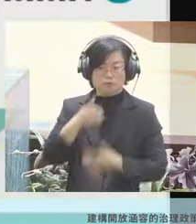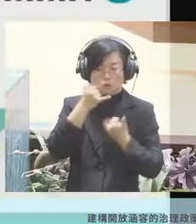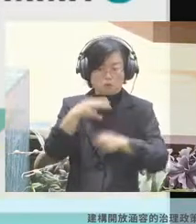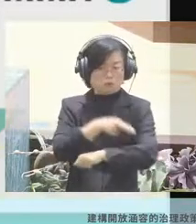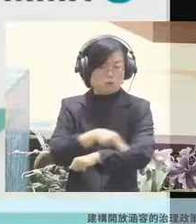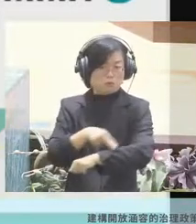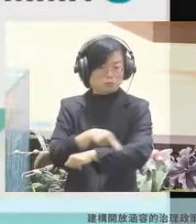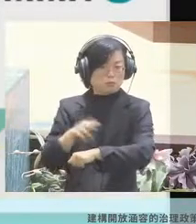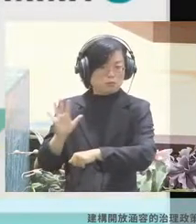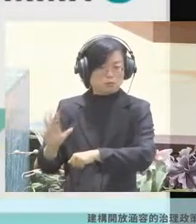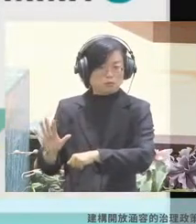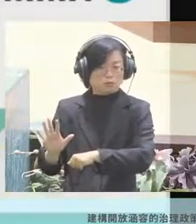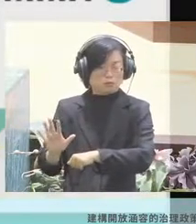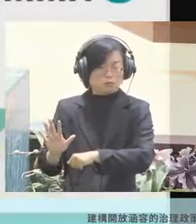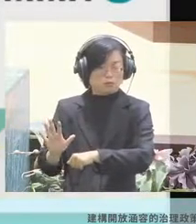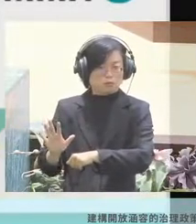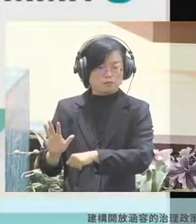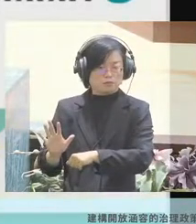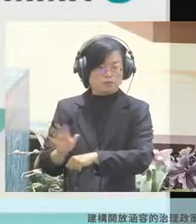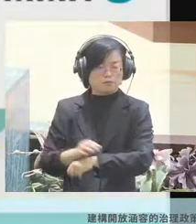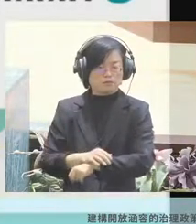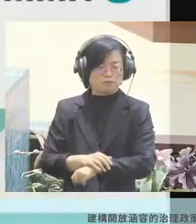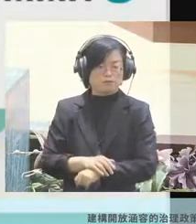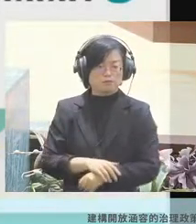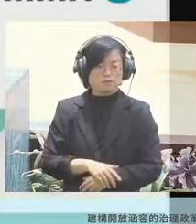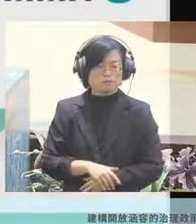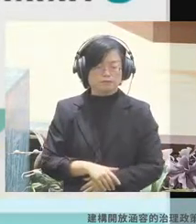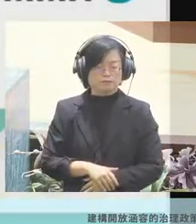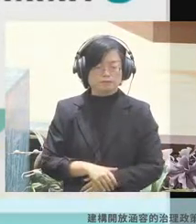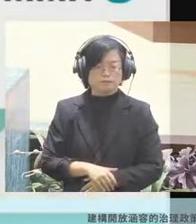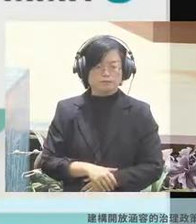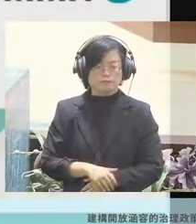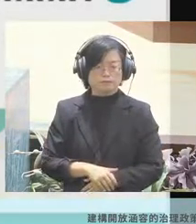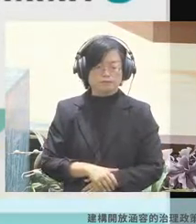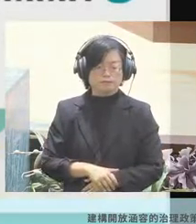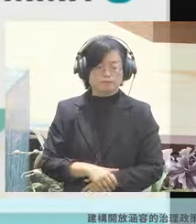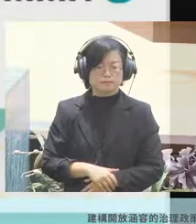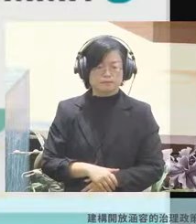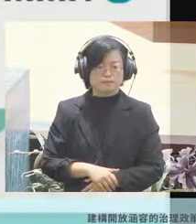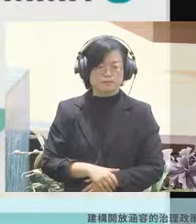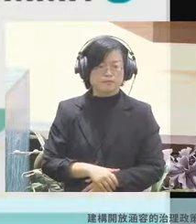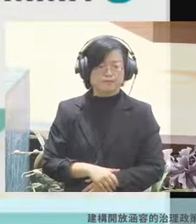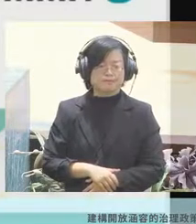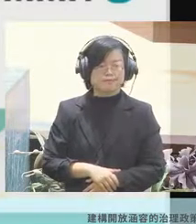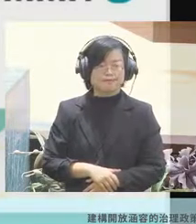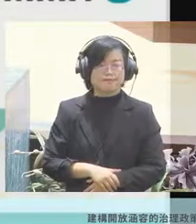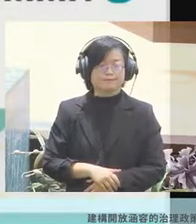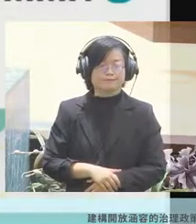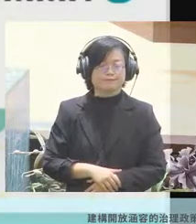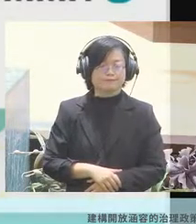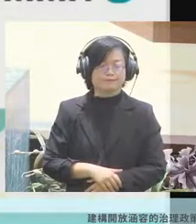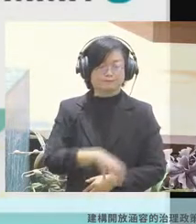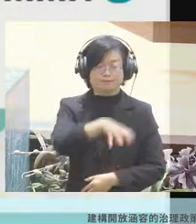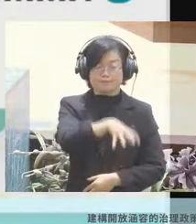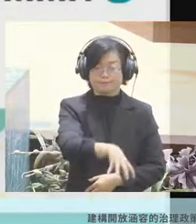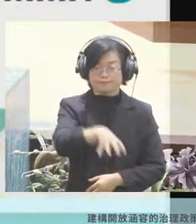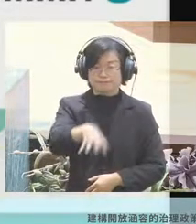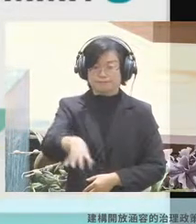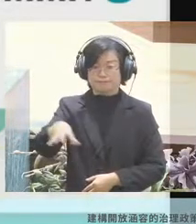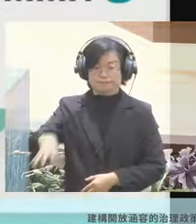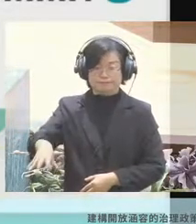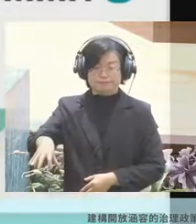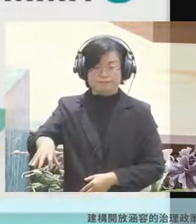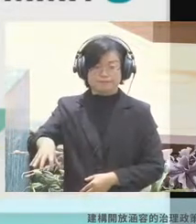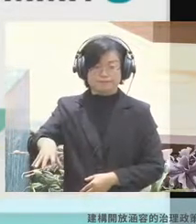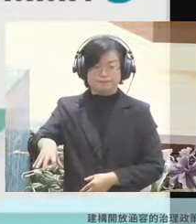conduct a open government summit in Khyber Pakhtunkhwa, where all the experts from all over the world will be invited to